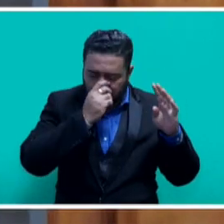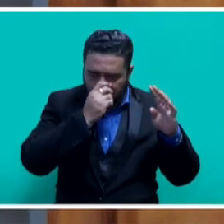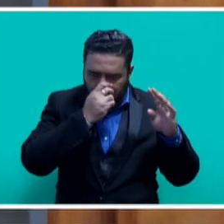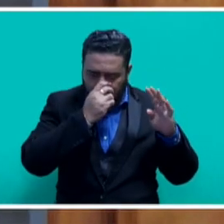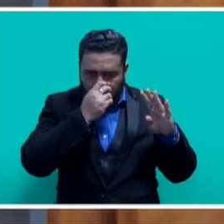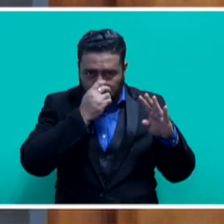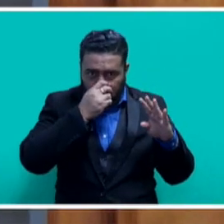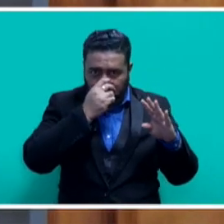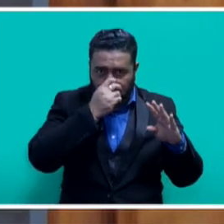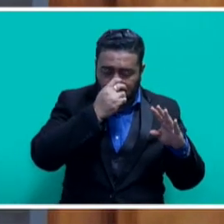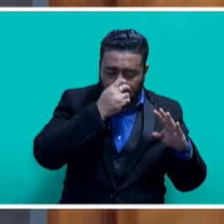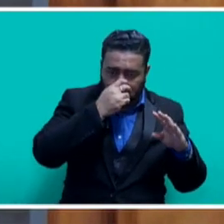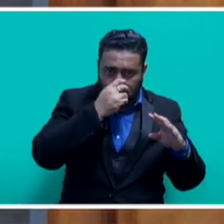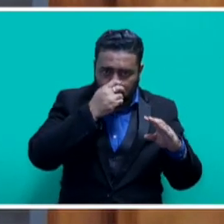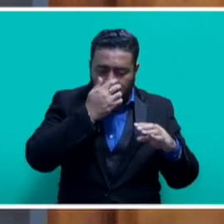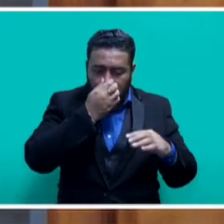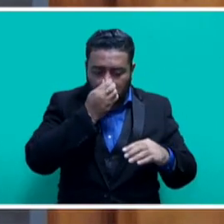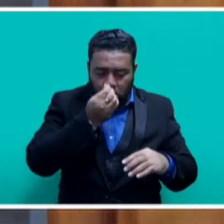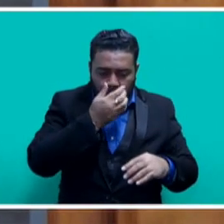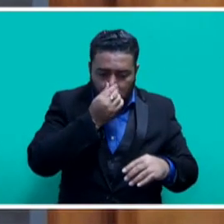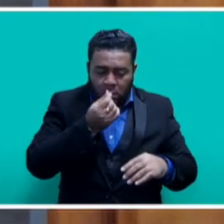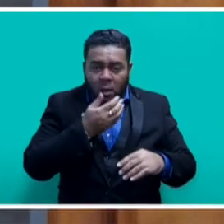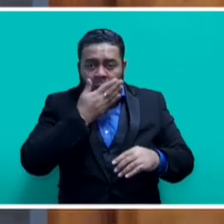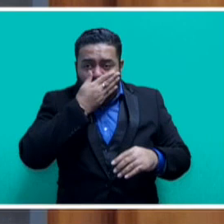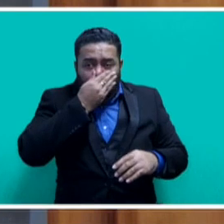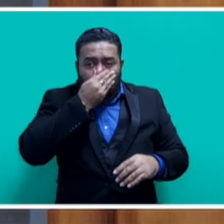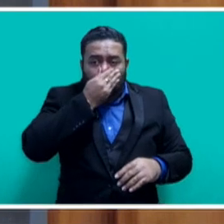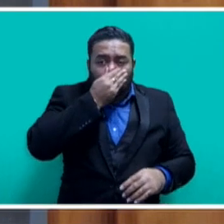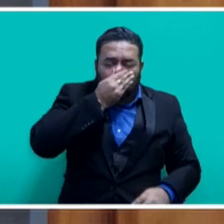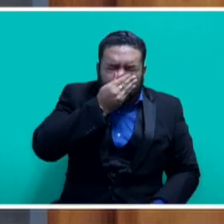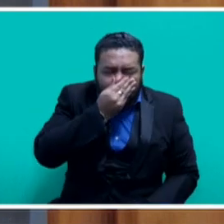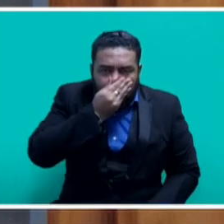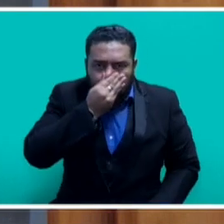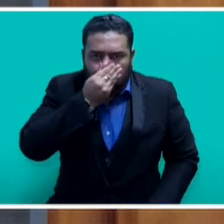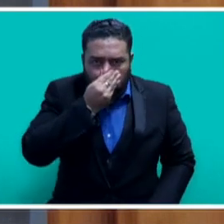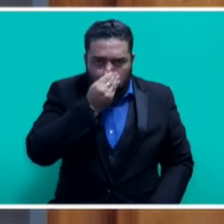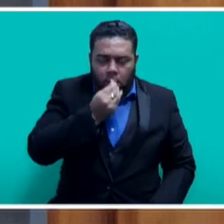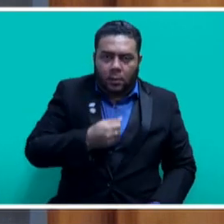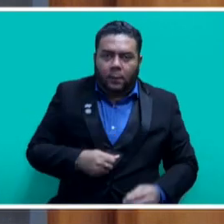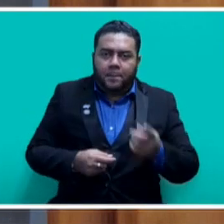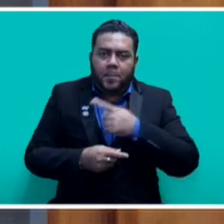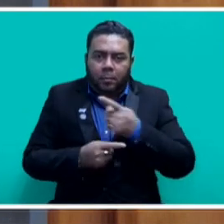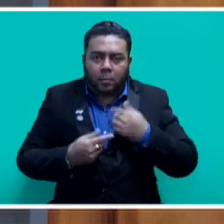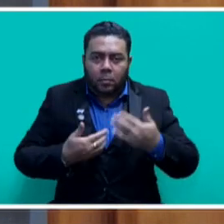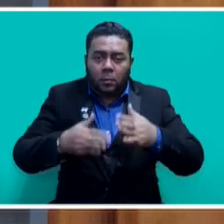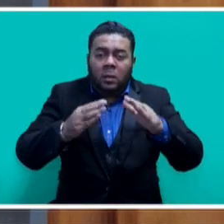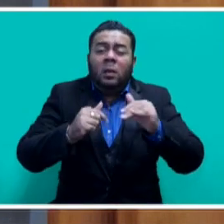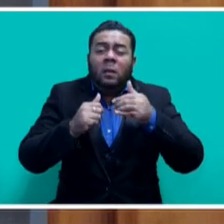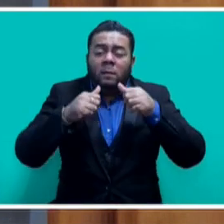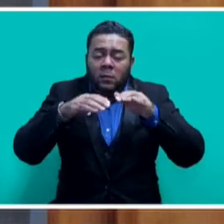2023-2024. Mr. Speaker, sir, the theme for this budget is rebuilding our future